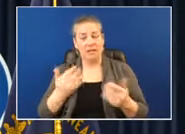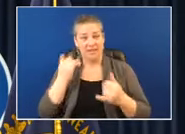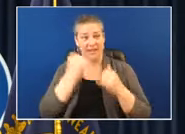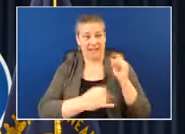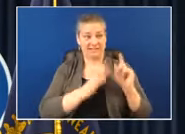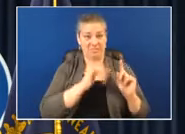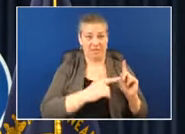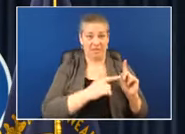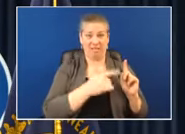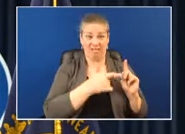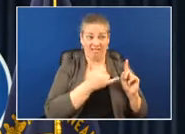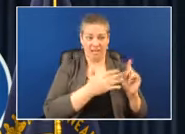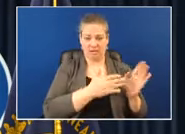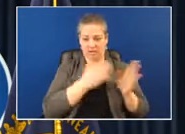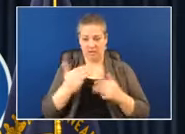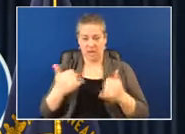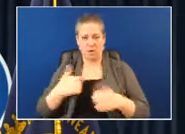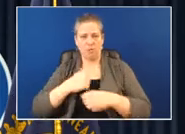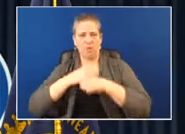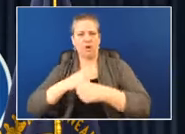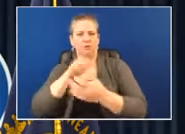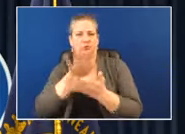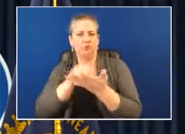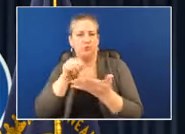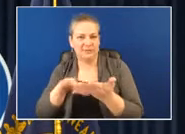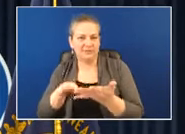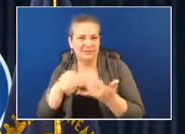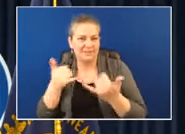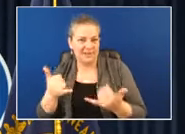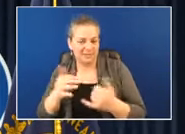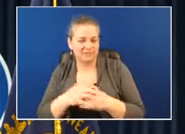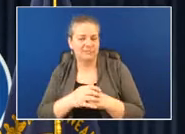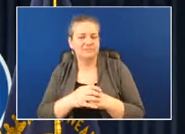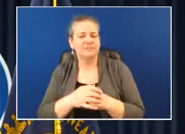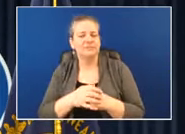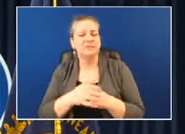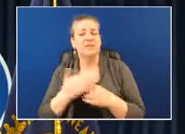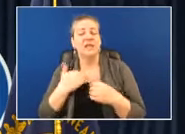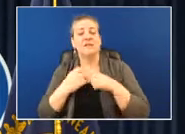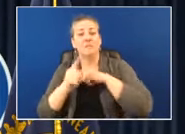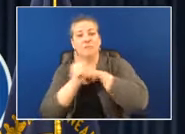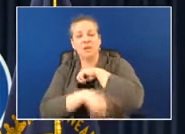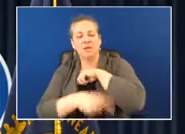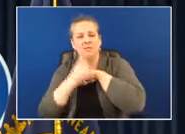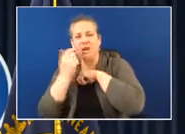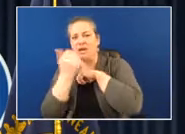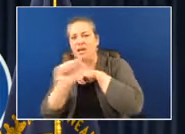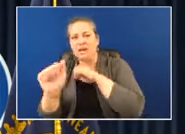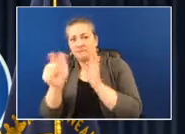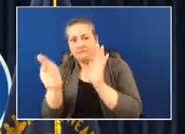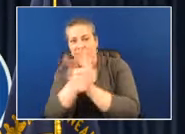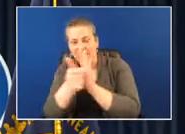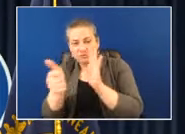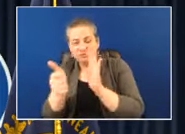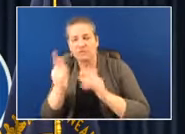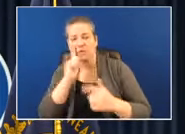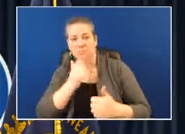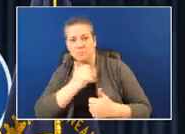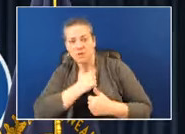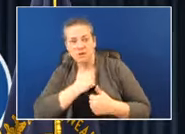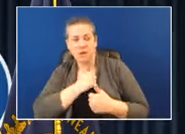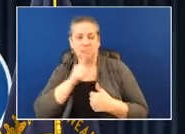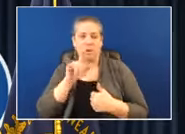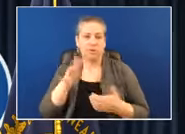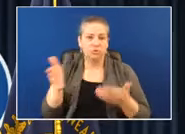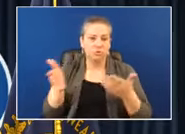protecting our students. It also provides for enhanced penalties for any violations involving the military, public servants, and